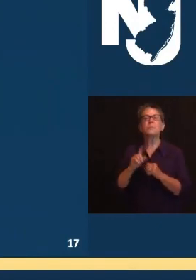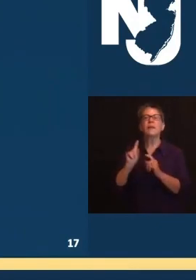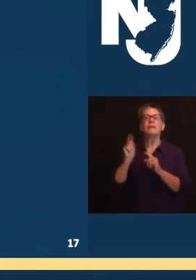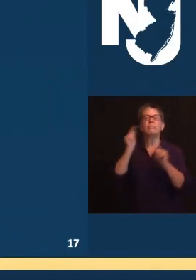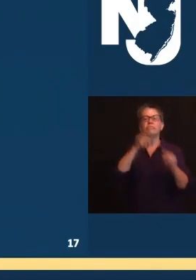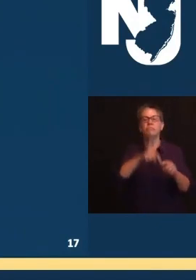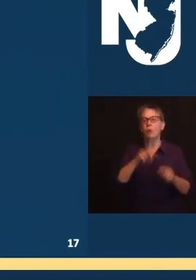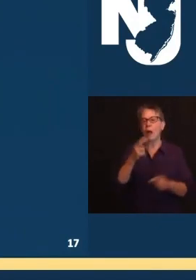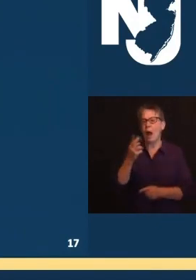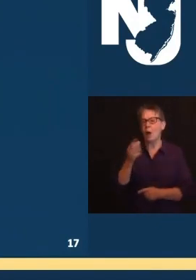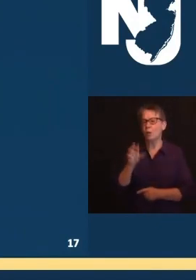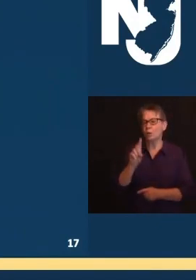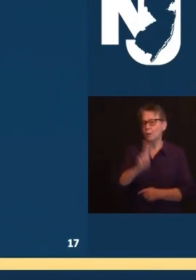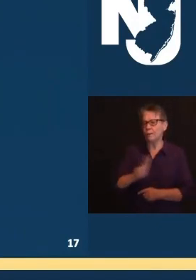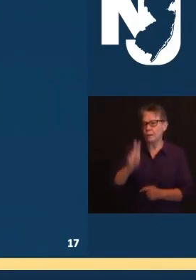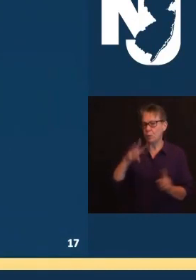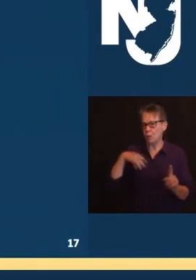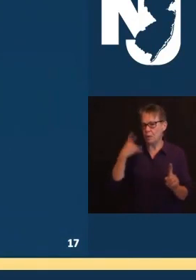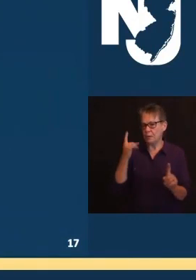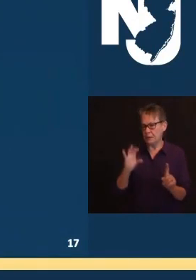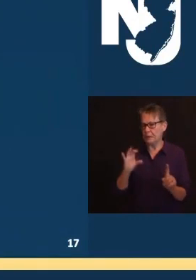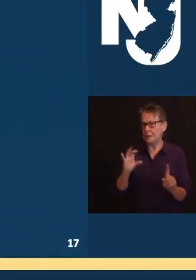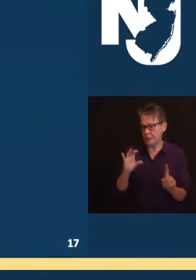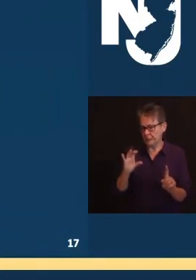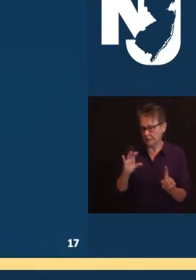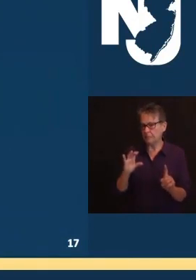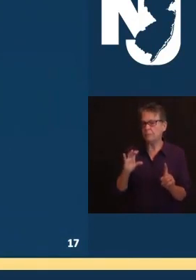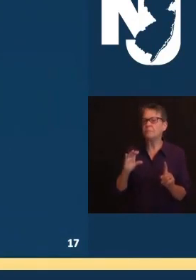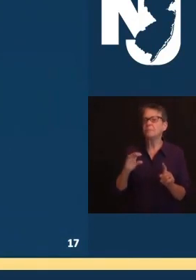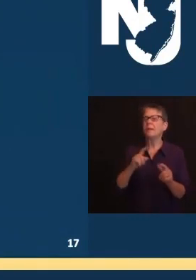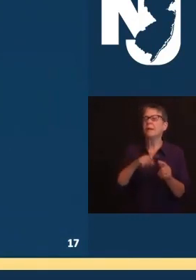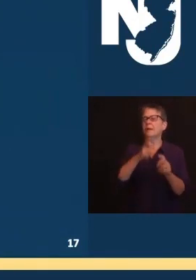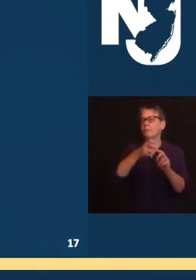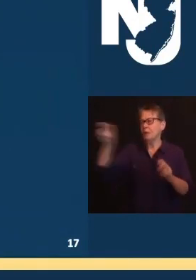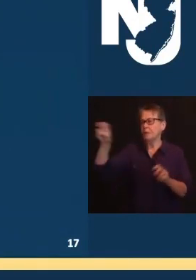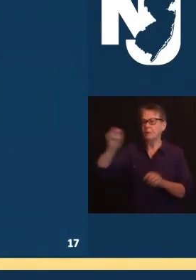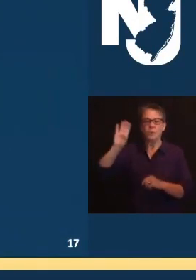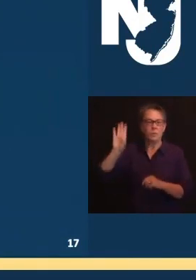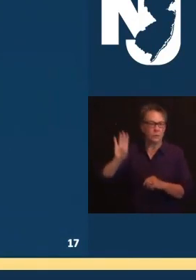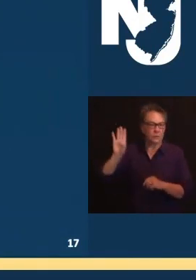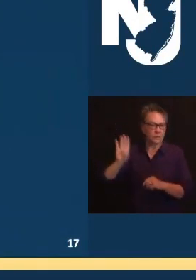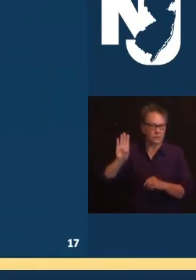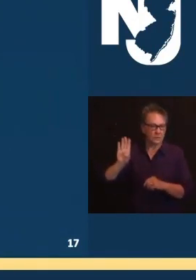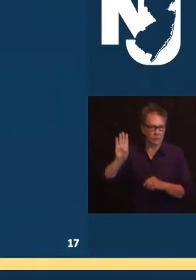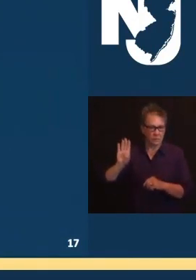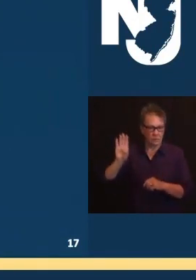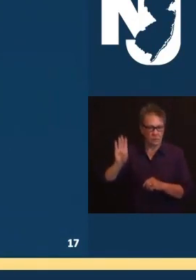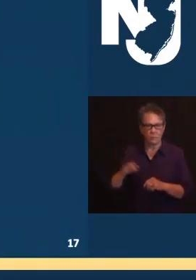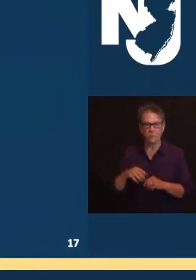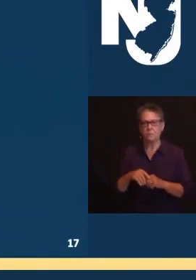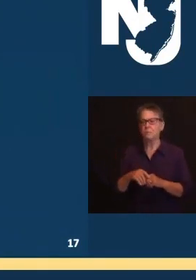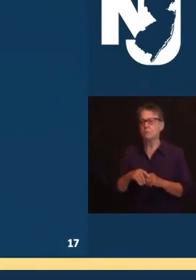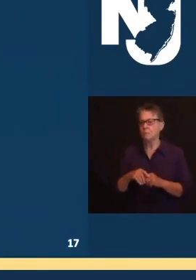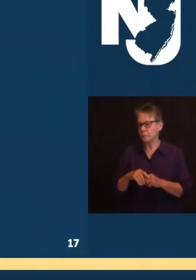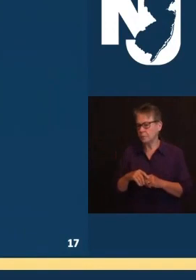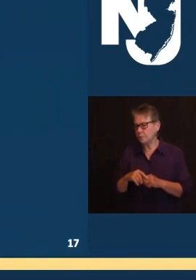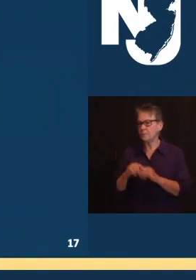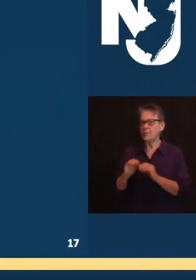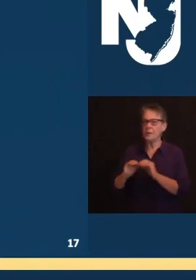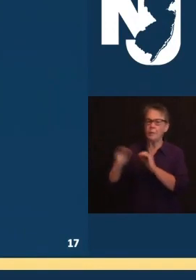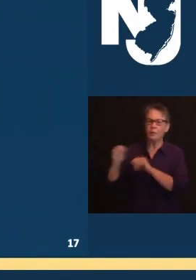York, where he made his name performing alongside some of the greatest ever jazz musicians. Miles Davis himself